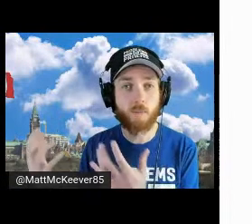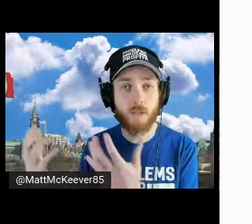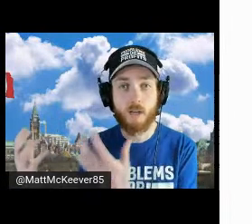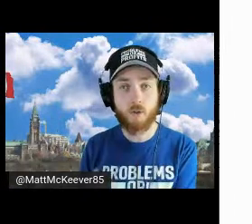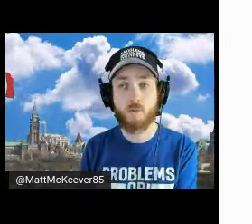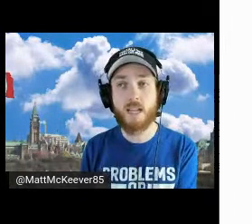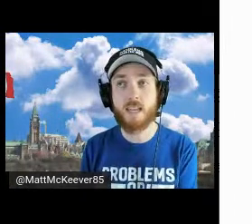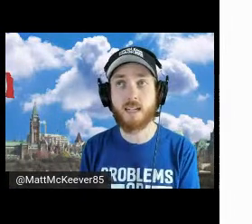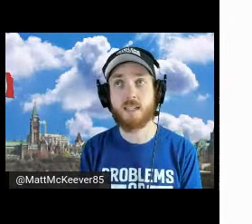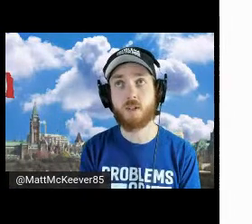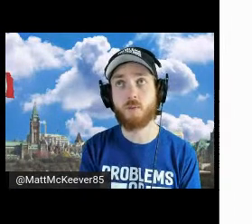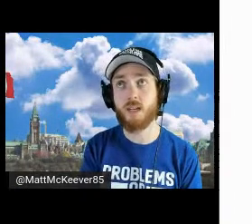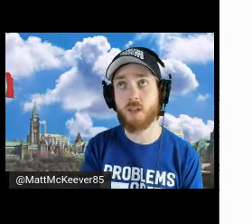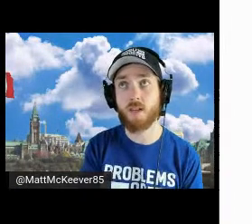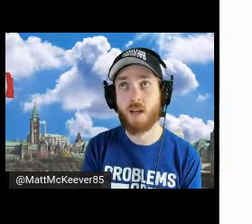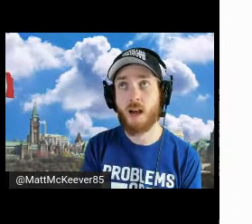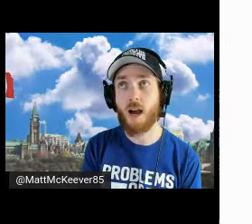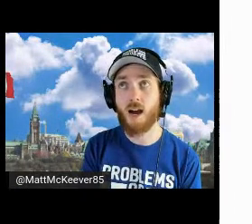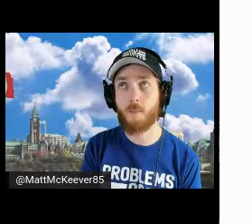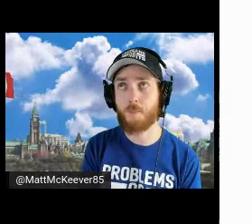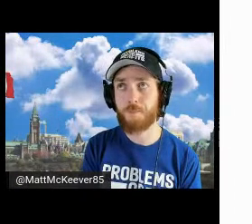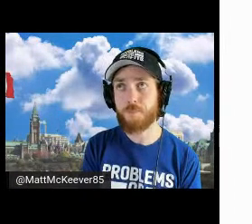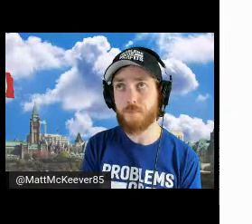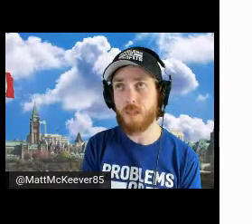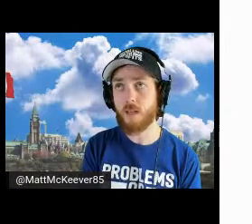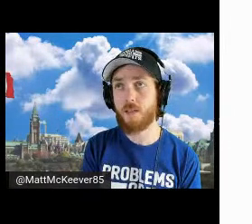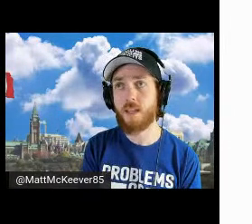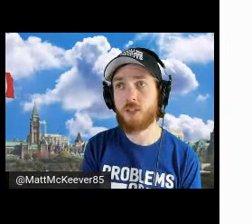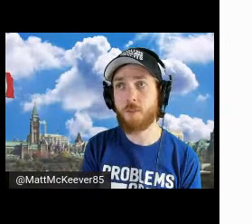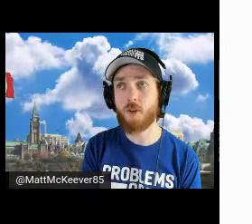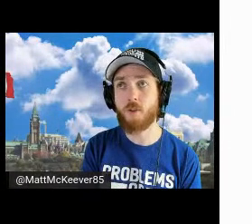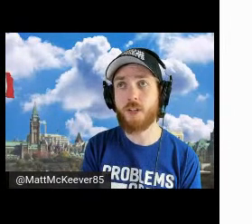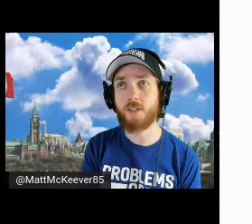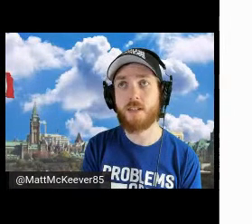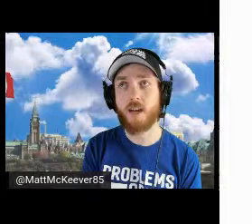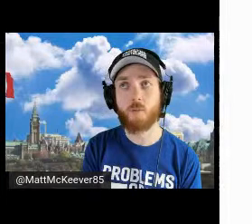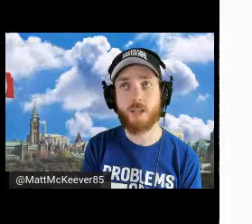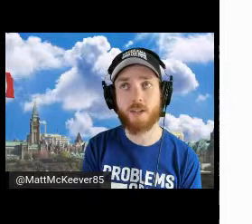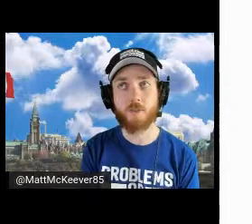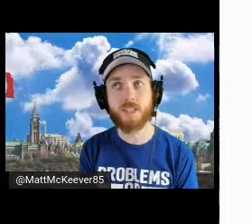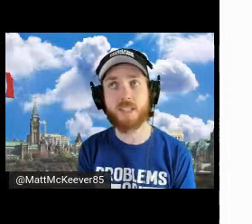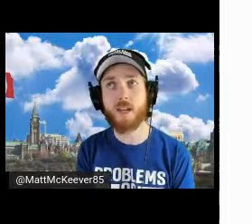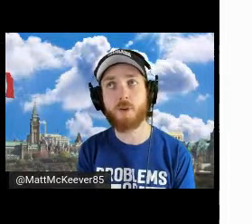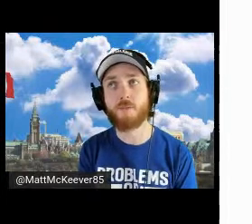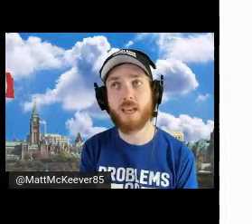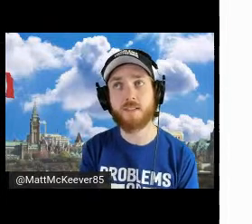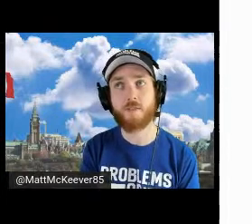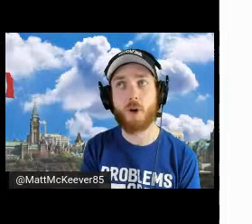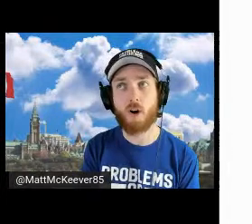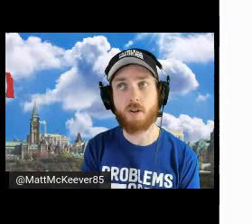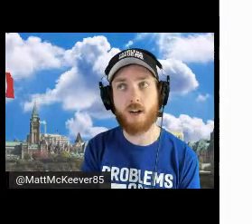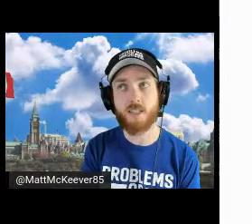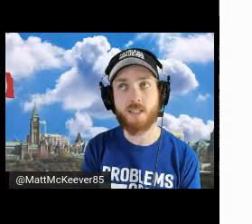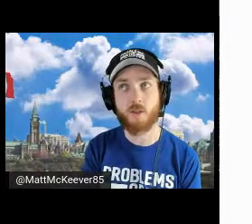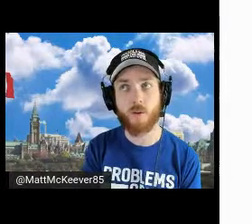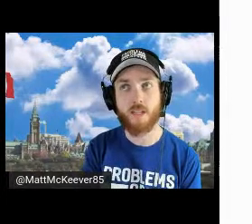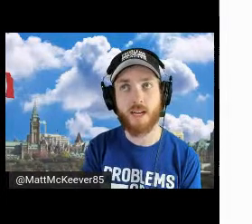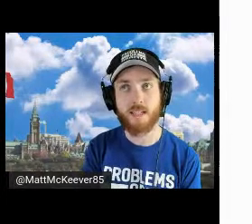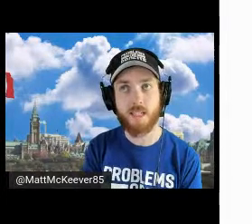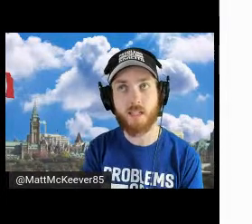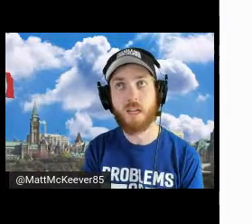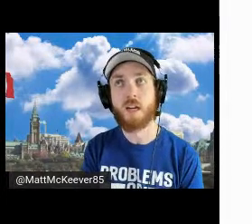lockdowns helped create that situation. Then jumping over, here's another one here. So this is the number of deaths from all causes